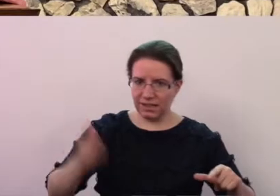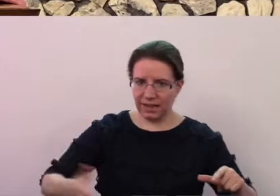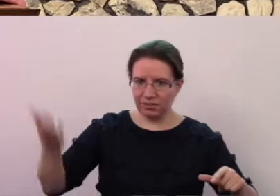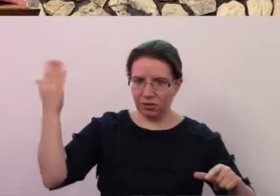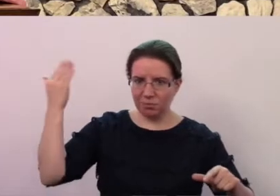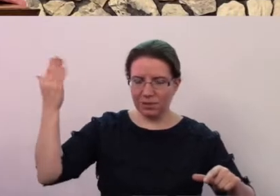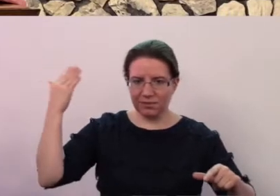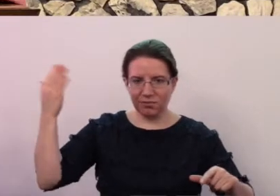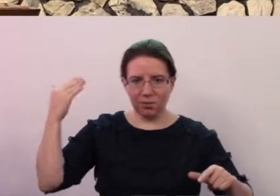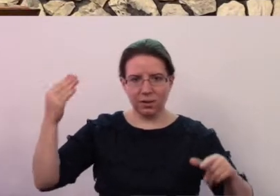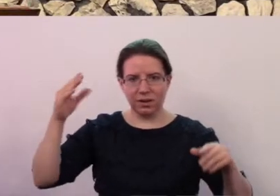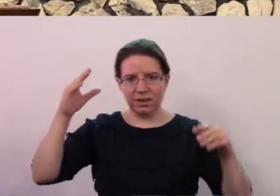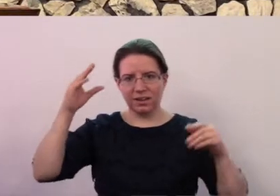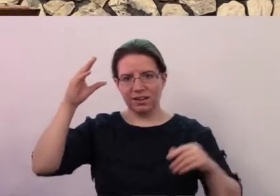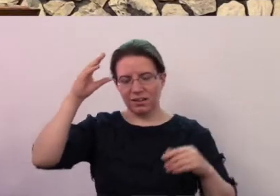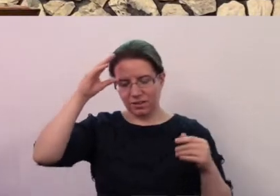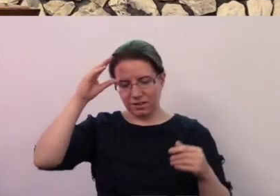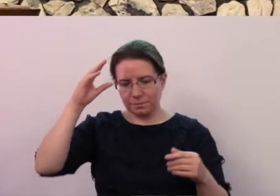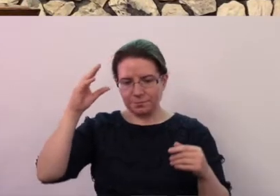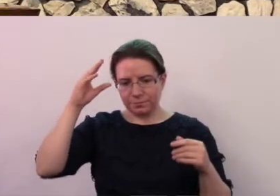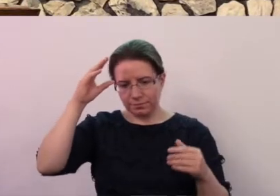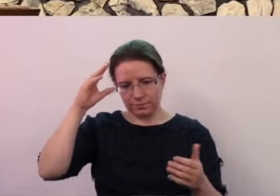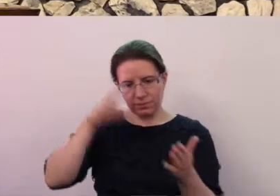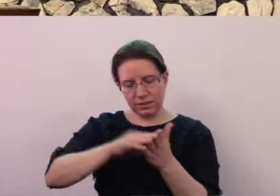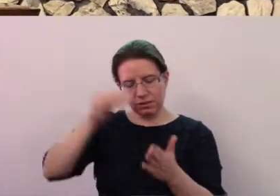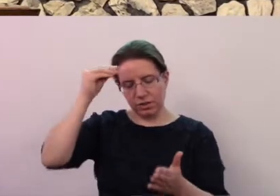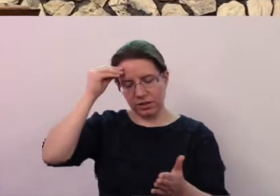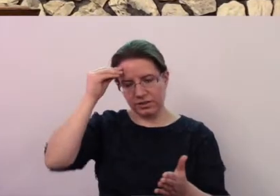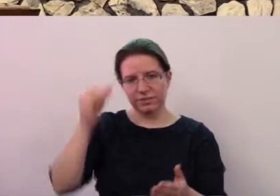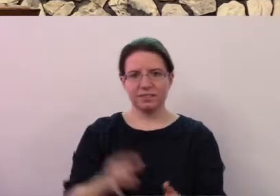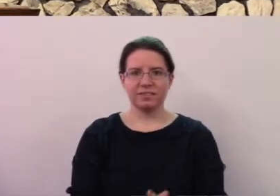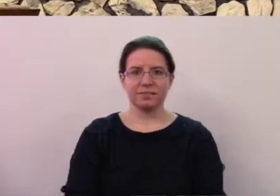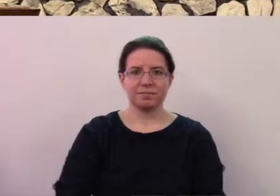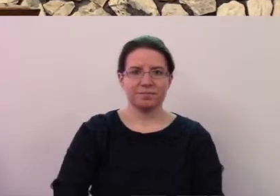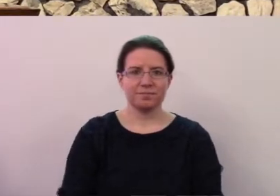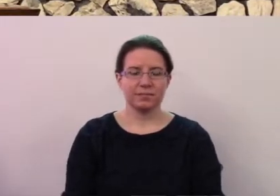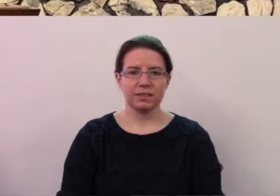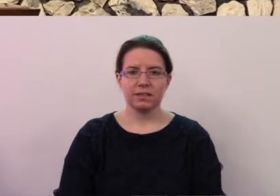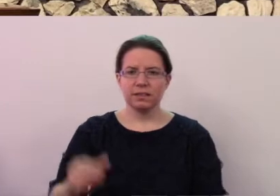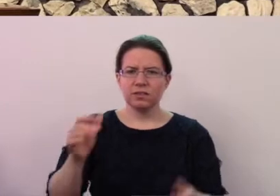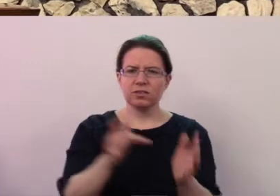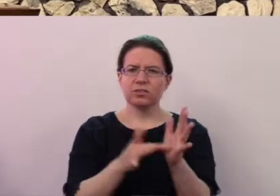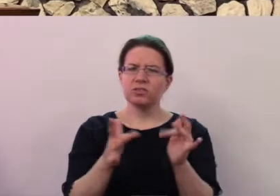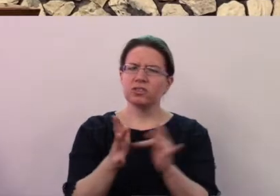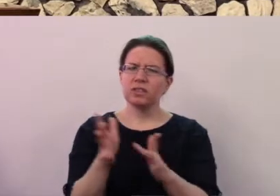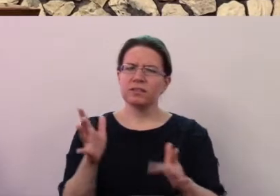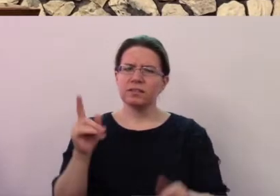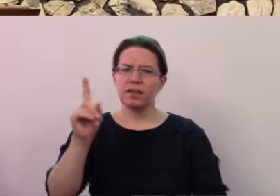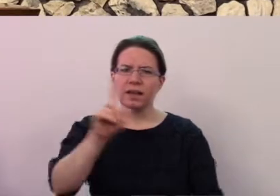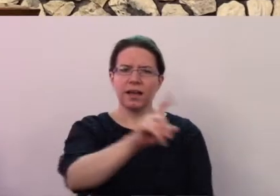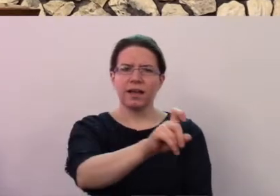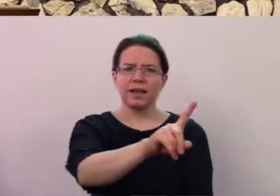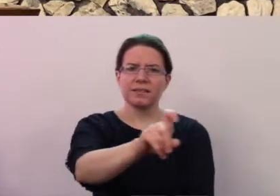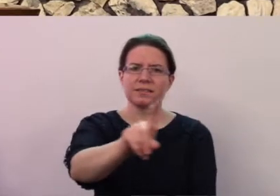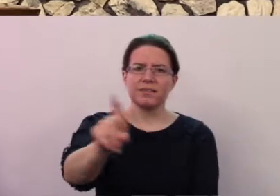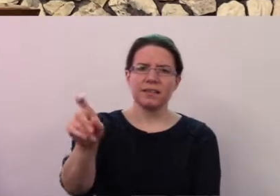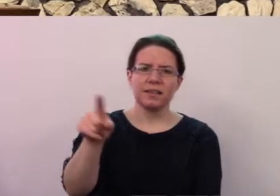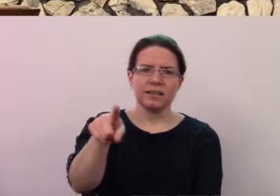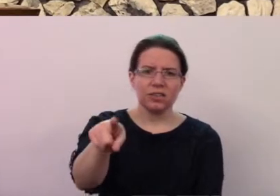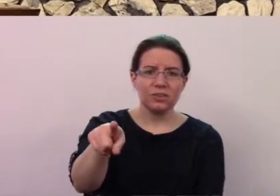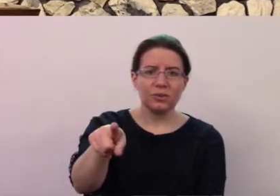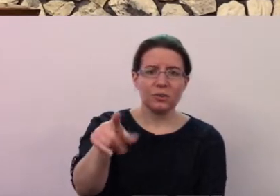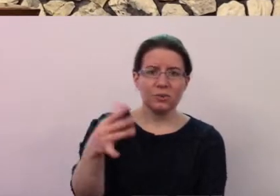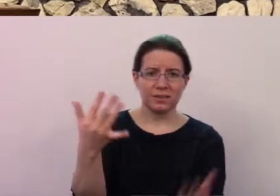language that they had never learned before. Yes. And they prophesied. And all the men were about 12. The Lord from heaven